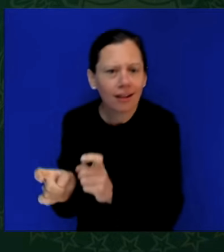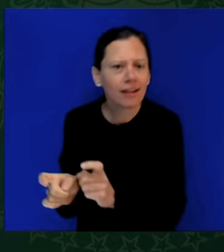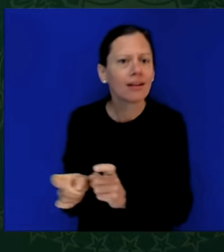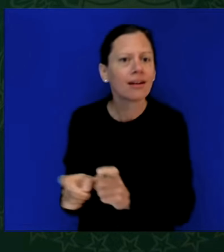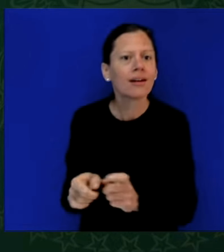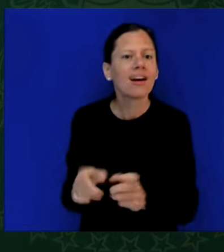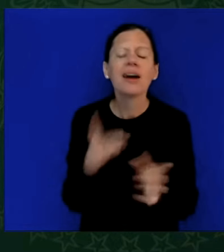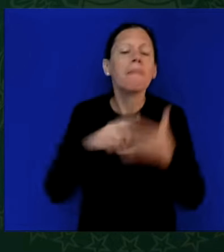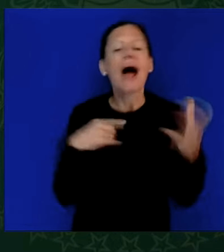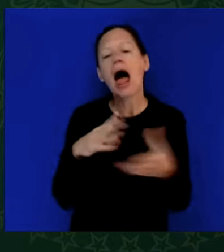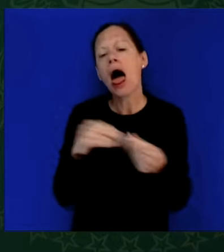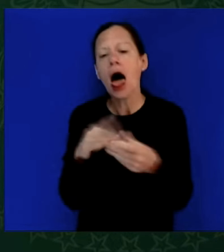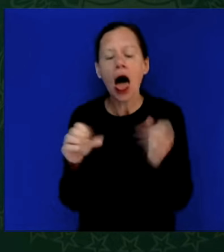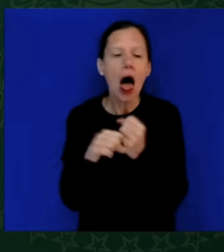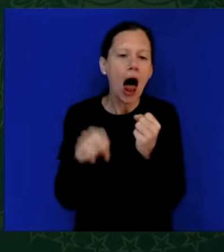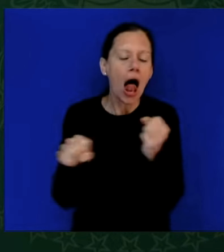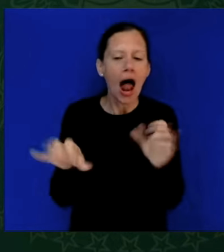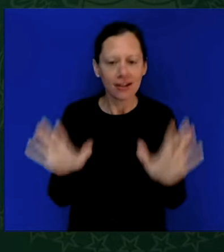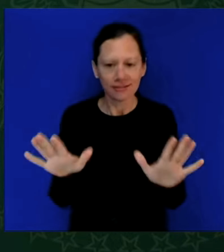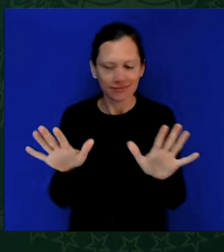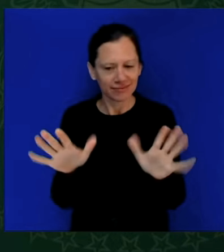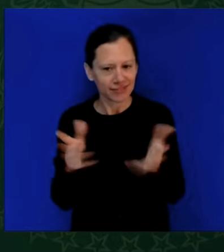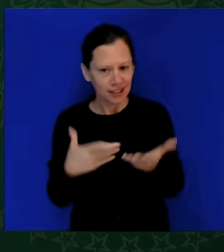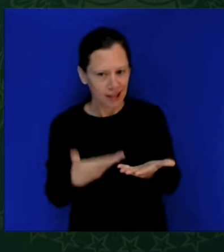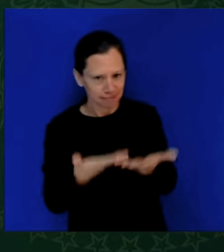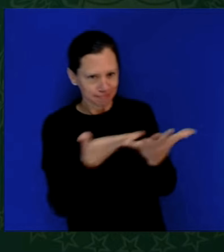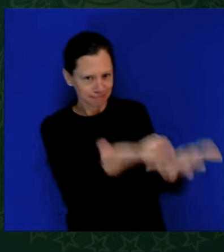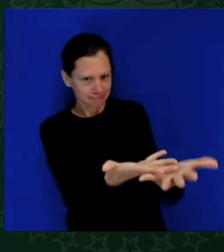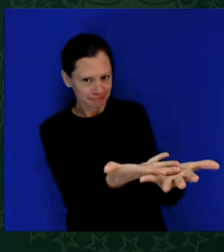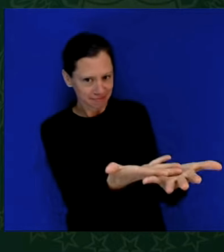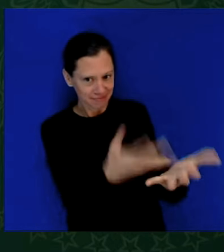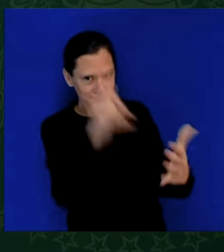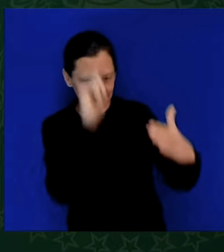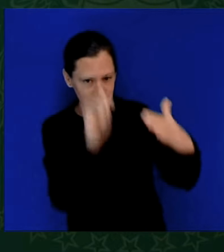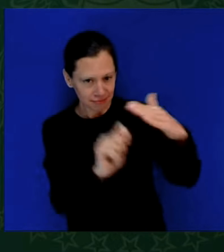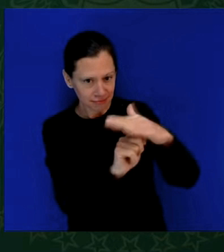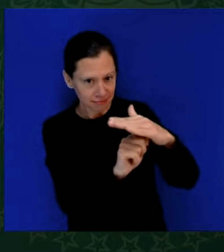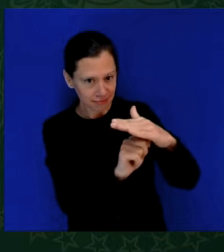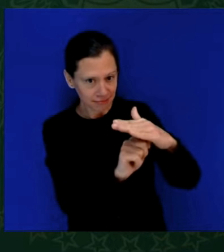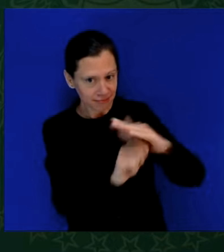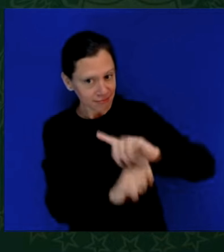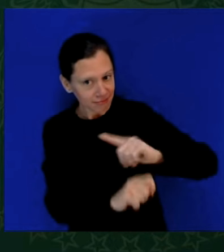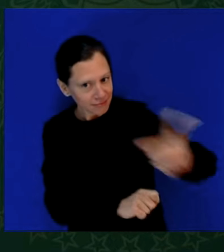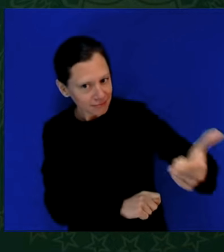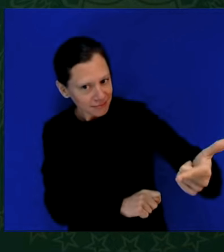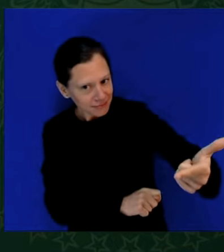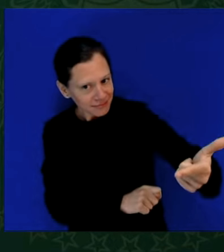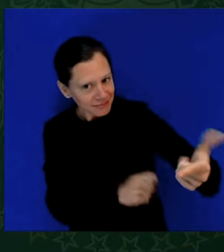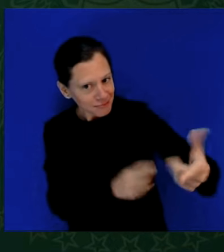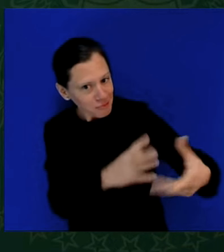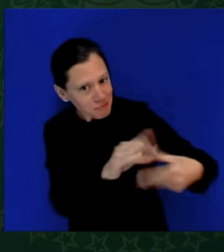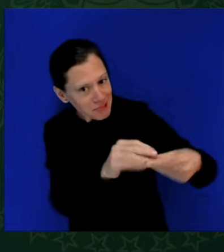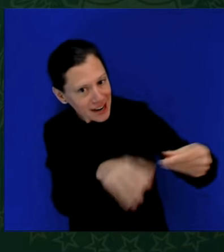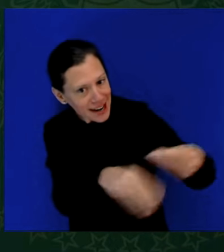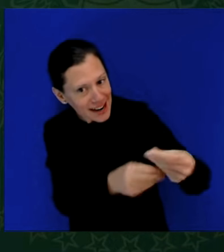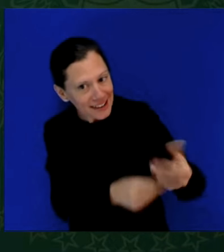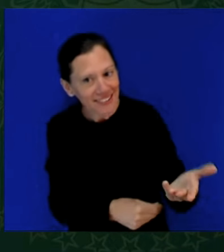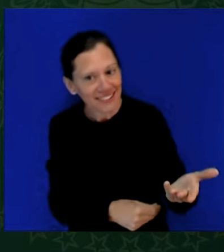best wishes for, I know you're looking good, feeling good, but I'm looking forward to you getting cleared as quickly as you